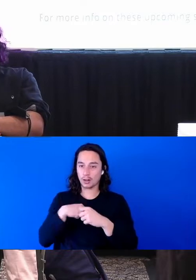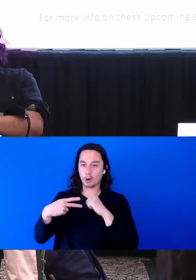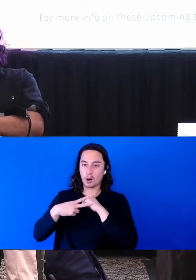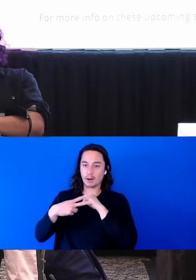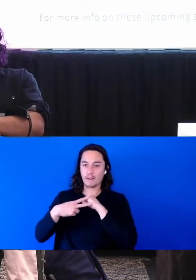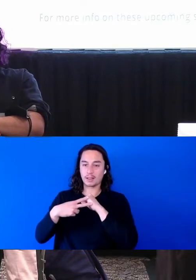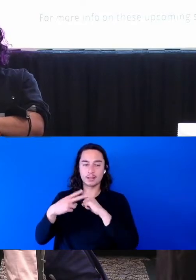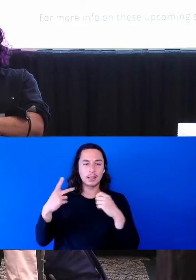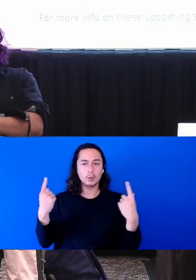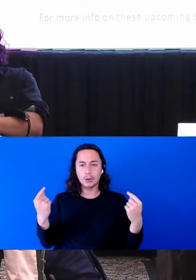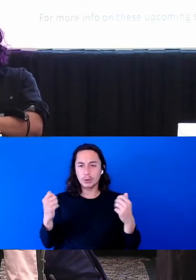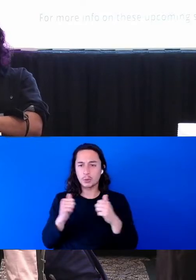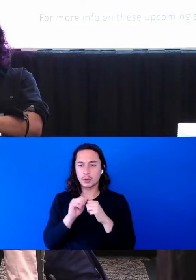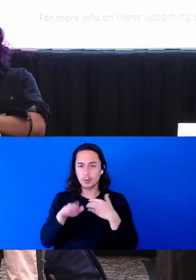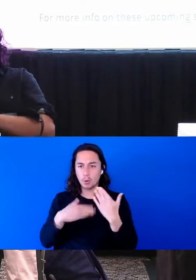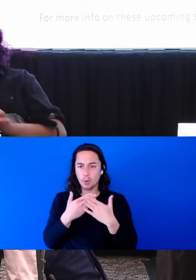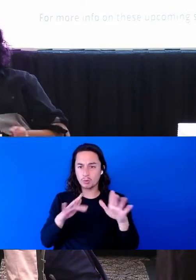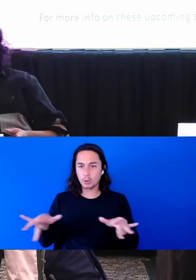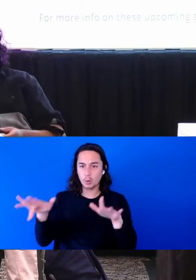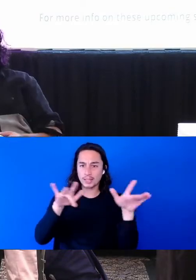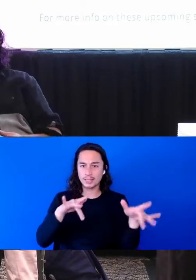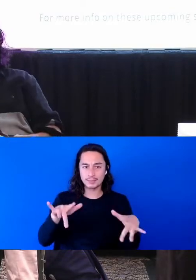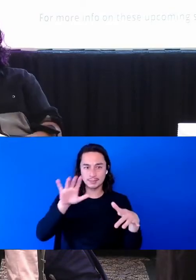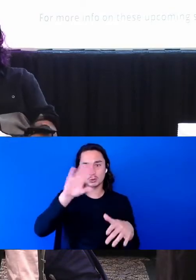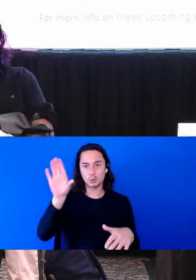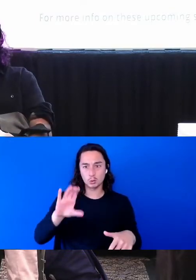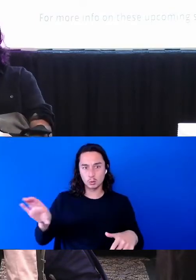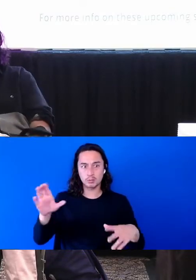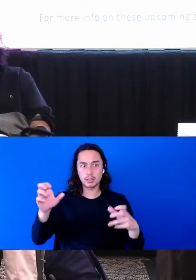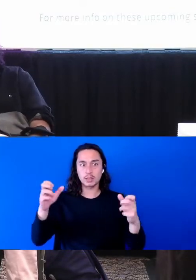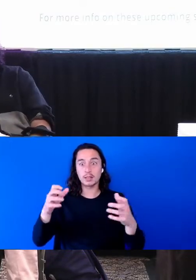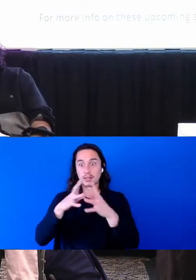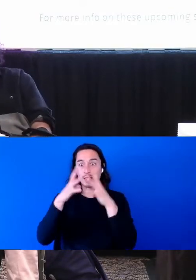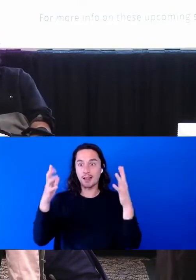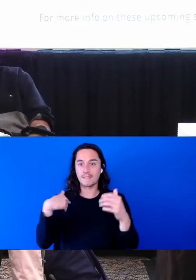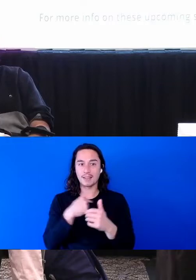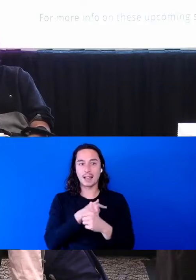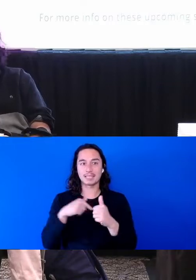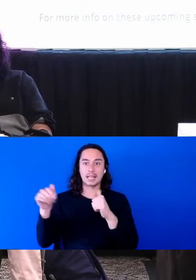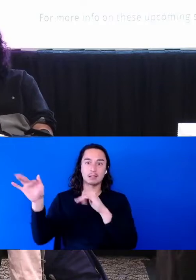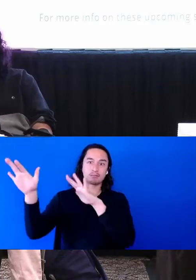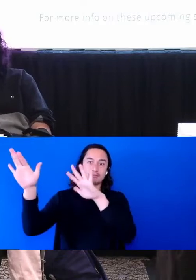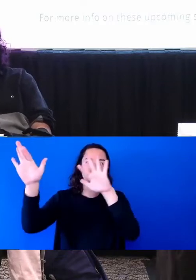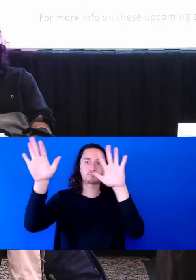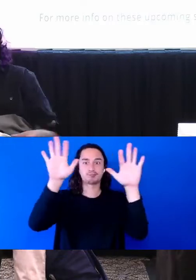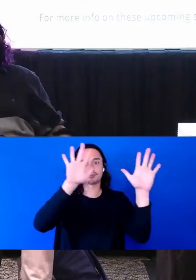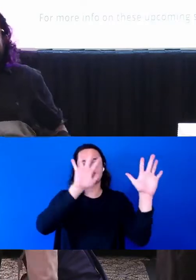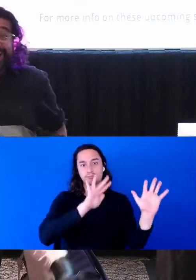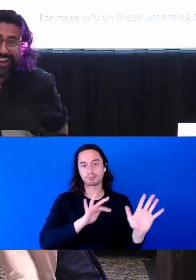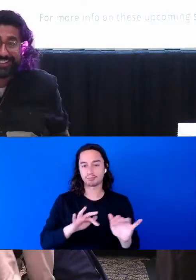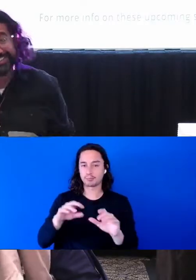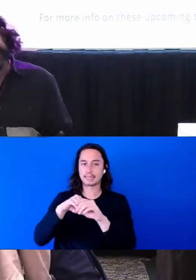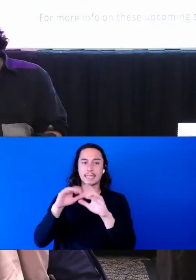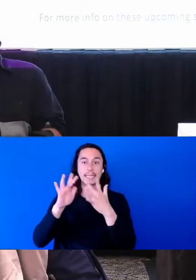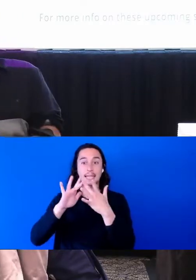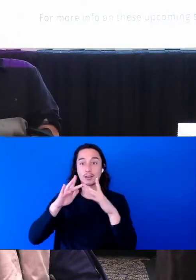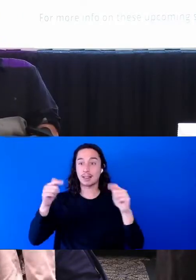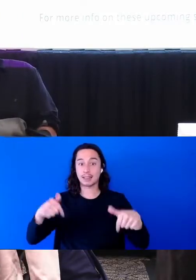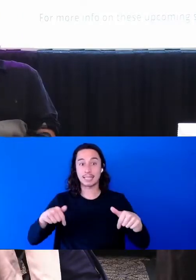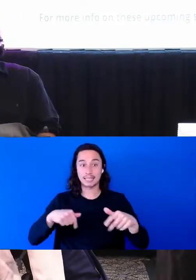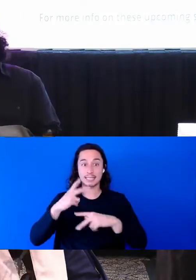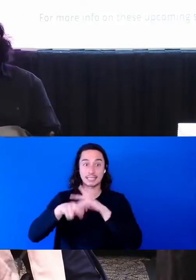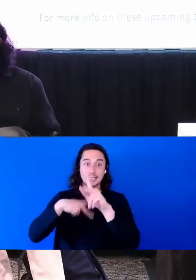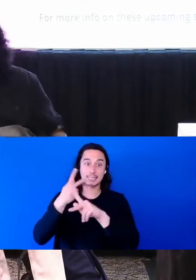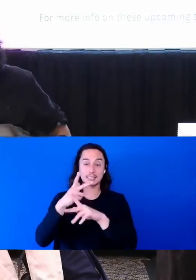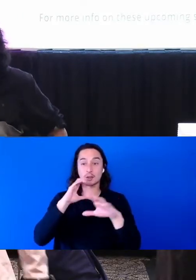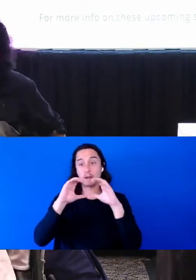these recorded Zoom calls, y'all? There's so much of us floating around the internet. It's this this very conversation. It's wild.